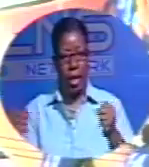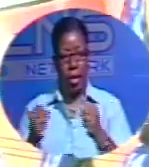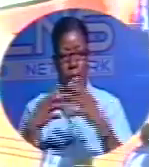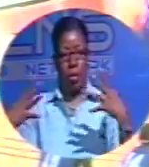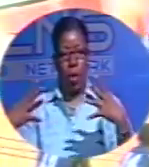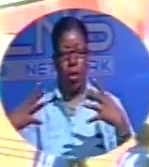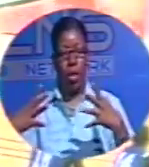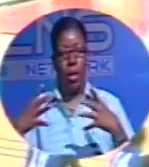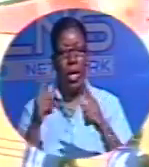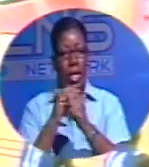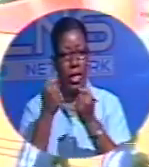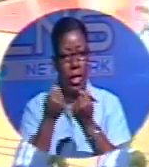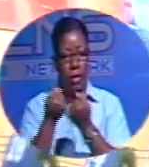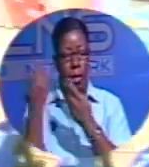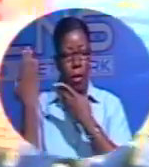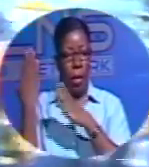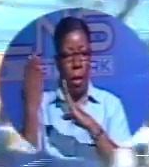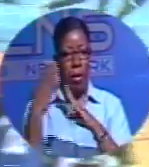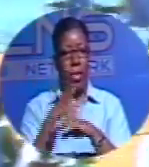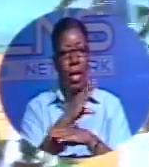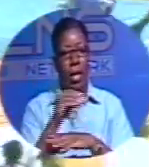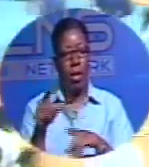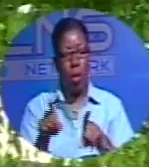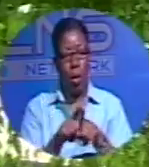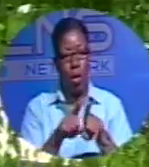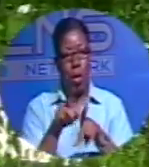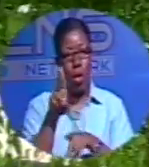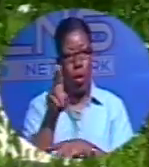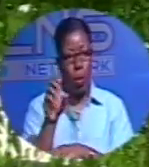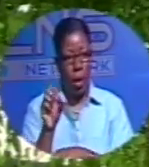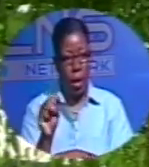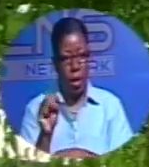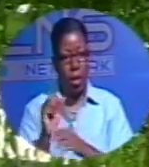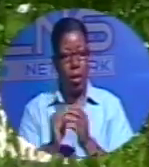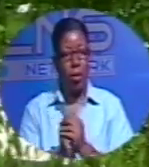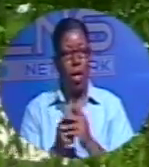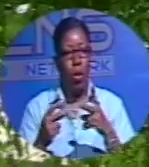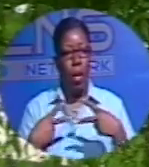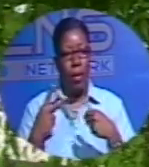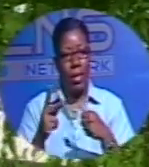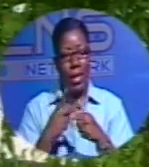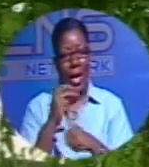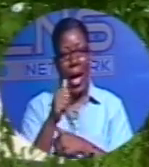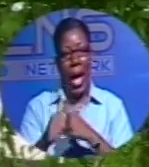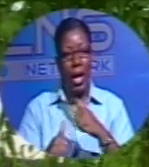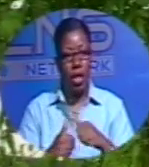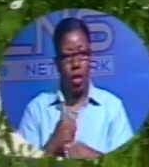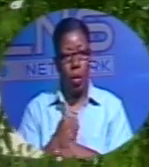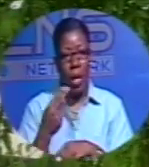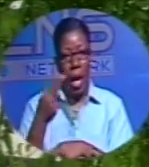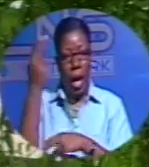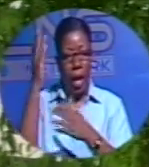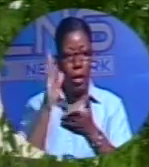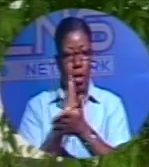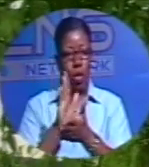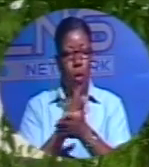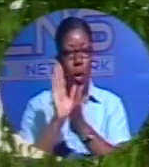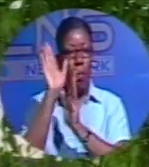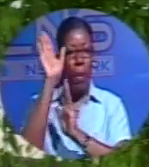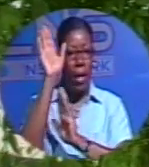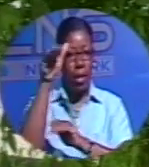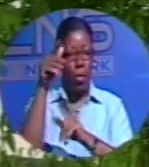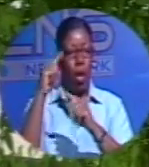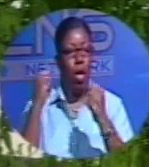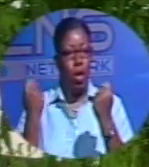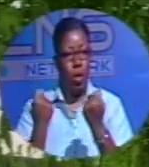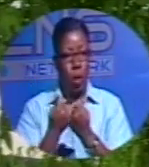featuring teams from the Bahamas and the U.S. What we're doing is having a second annual high school basketball tournament.